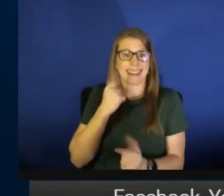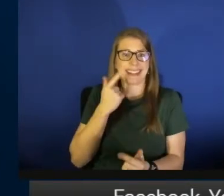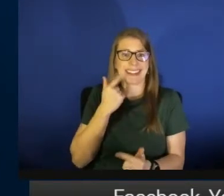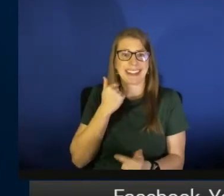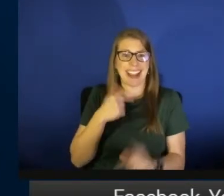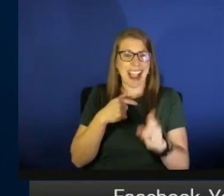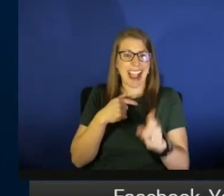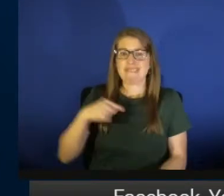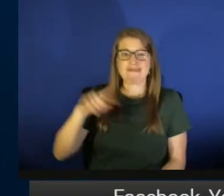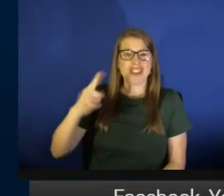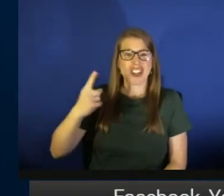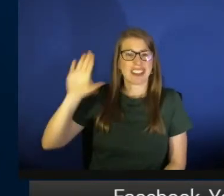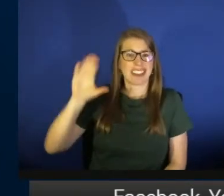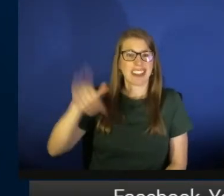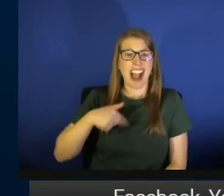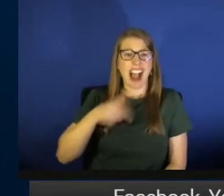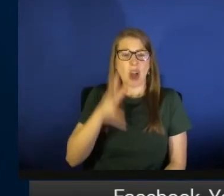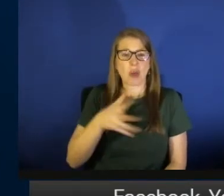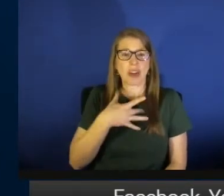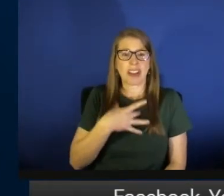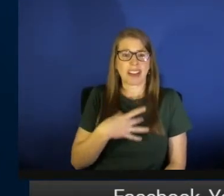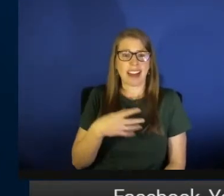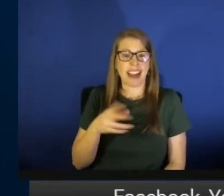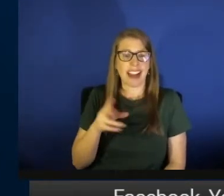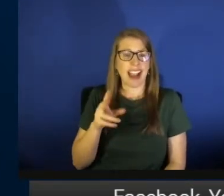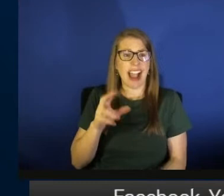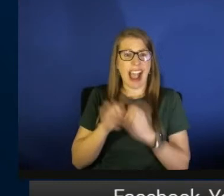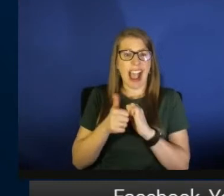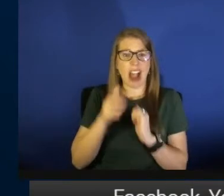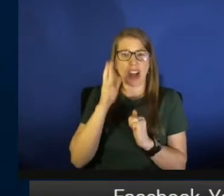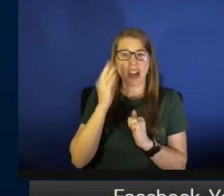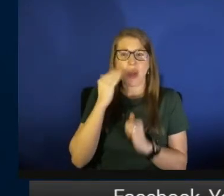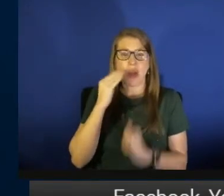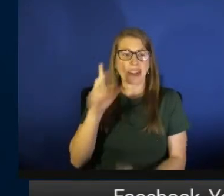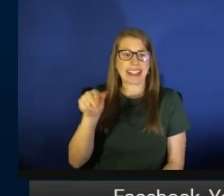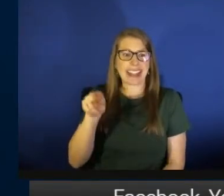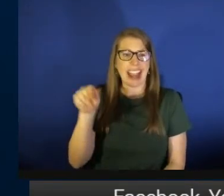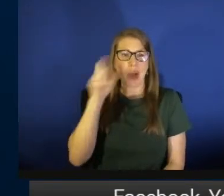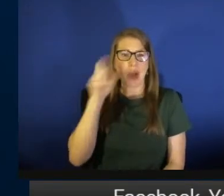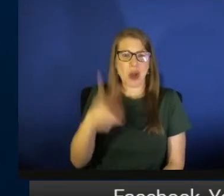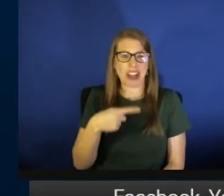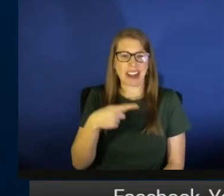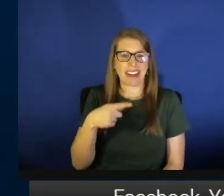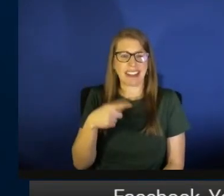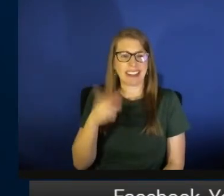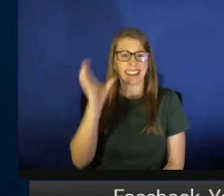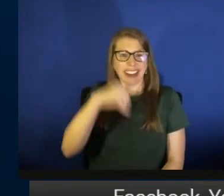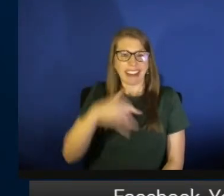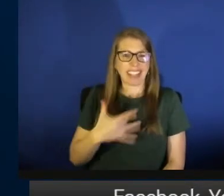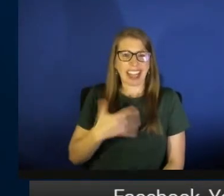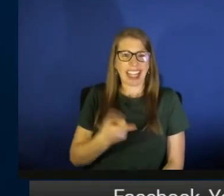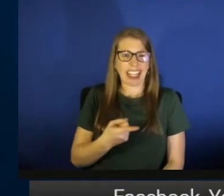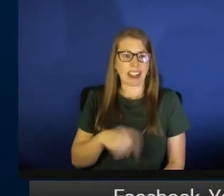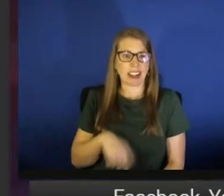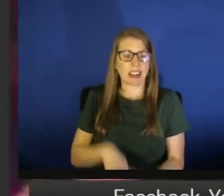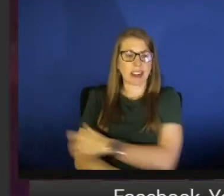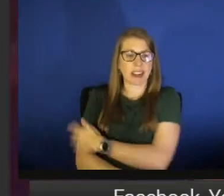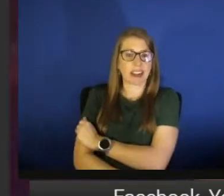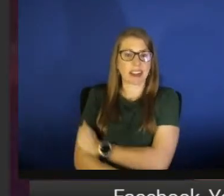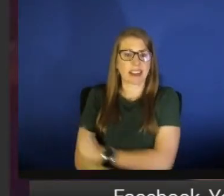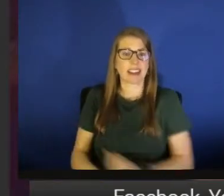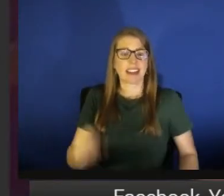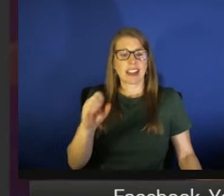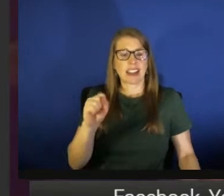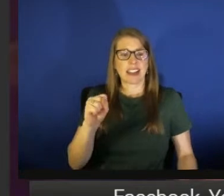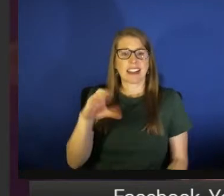I'll be nobody. I knew it was going to be. Why did I know it was going to be Dana? I had this strange feeling. Oh, well, Scott and I are in a little bit of